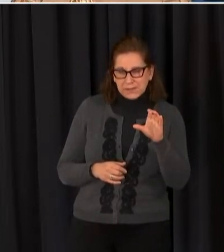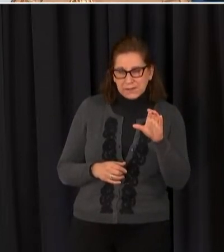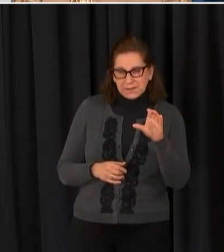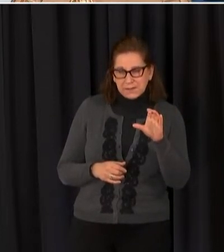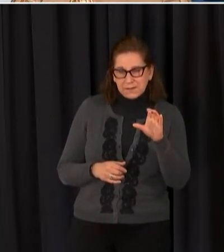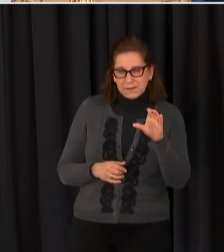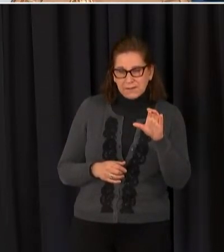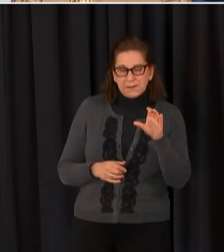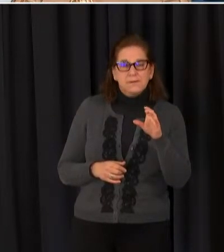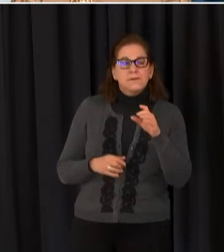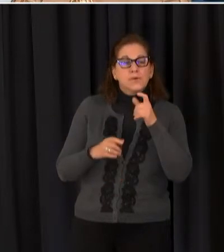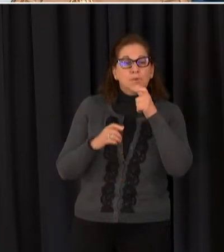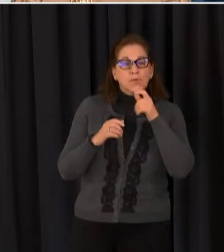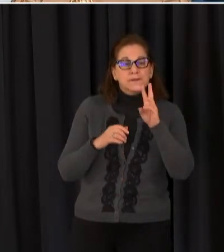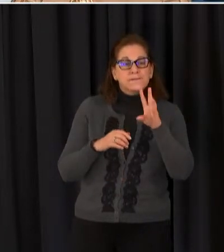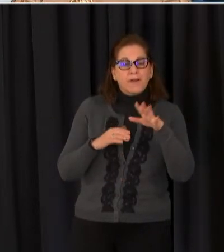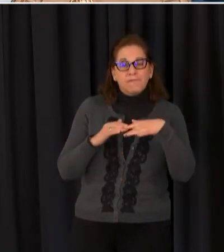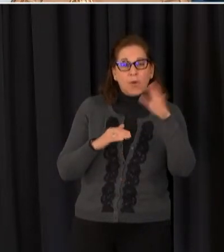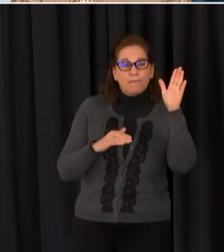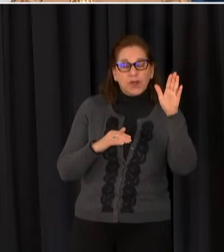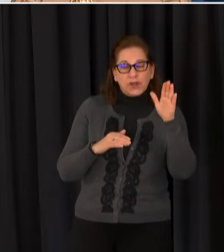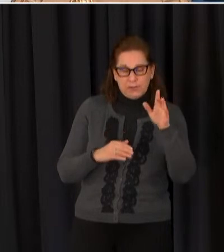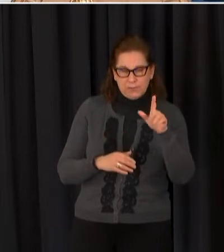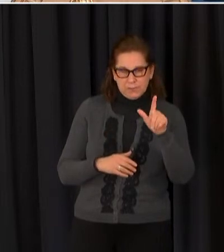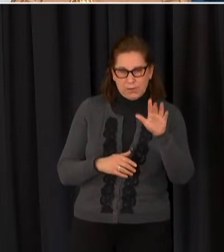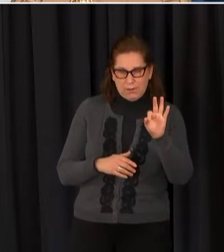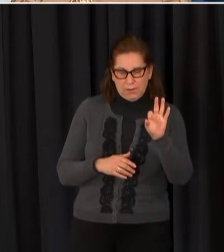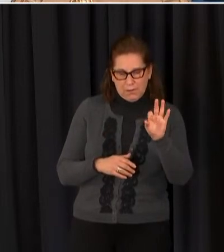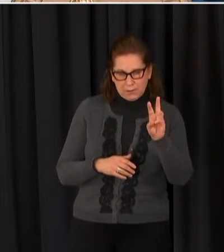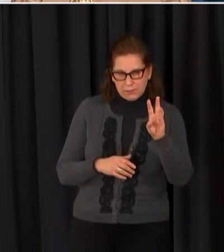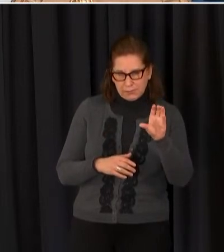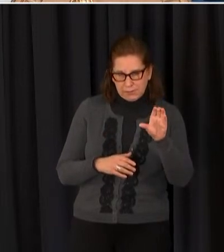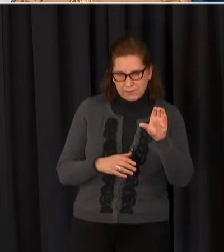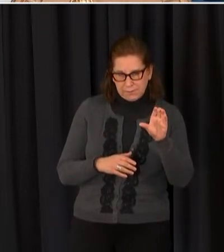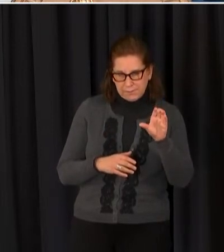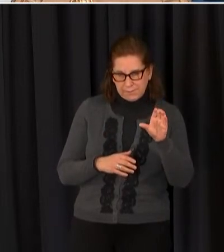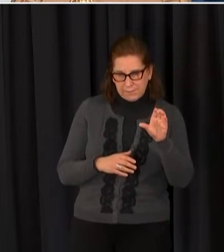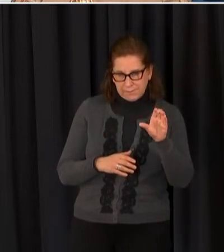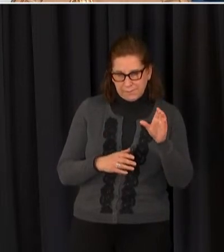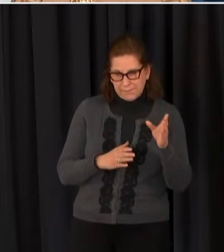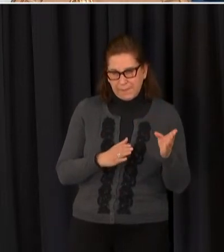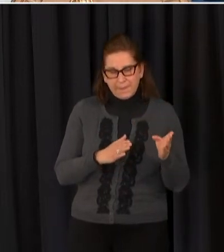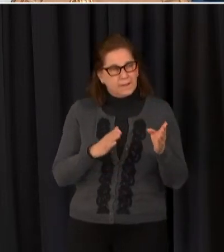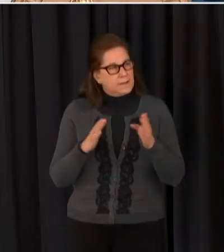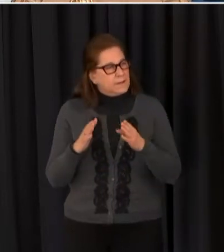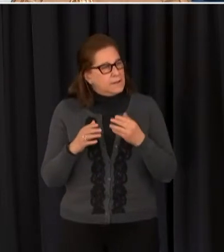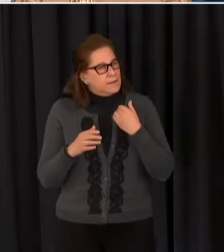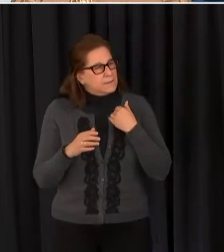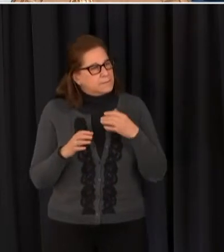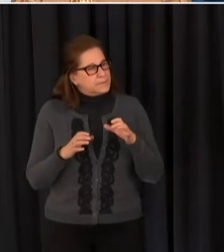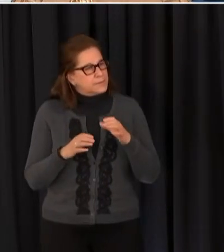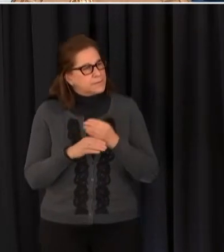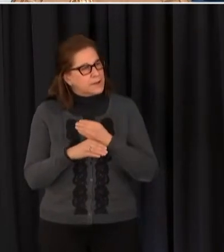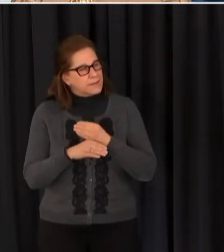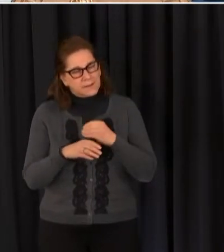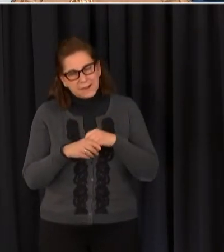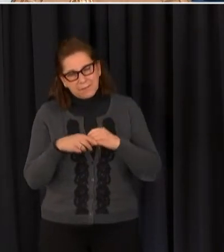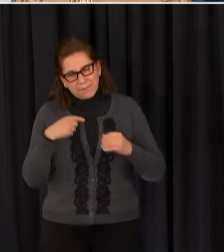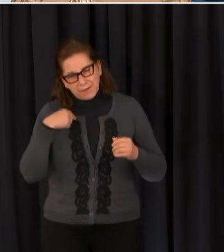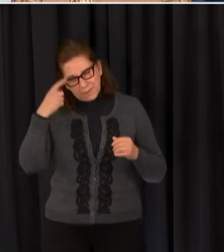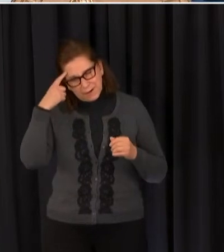65. We're also, let me see if I can do that math really quickly, for